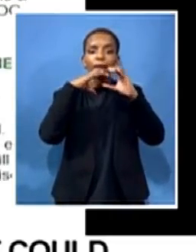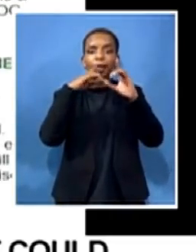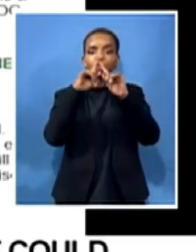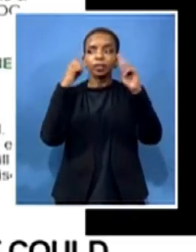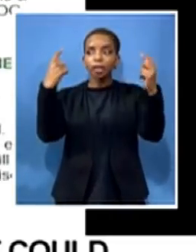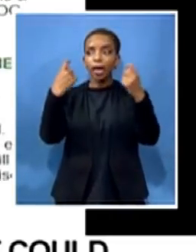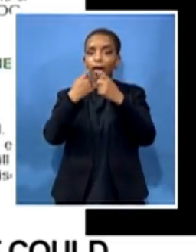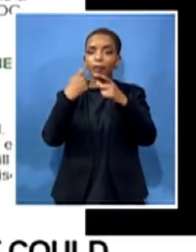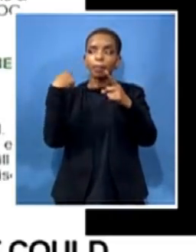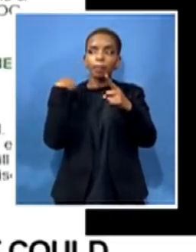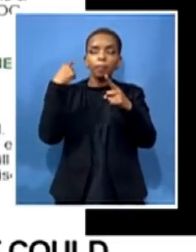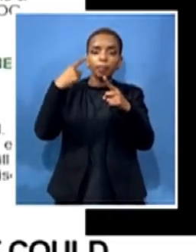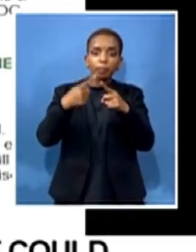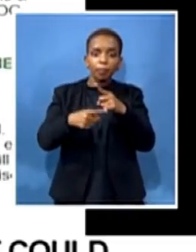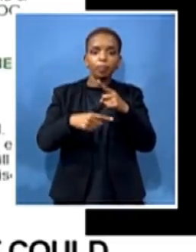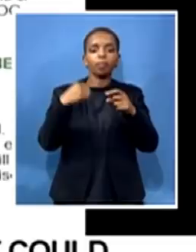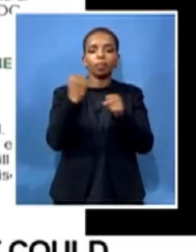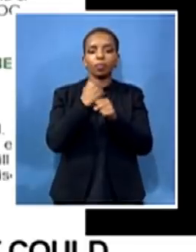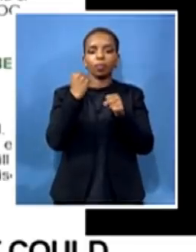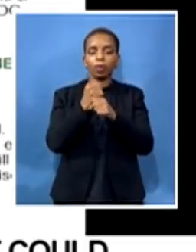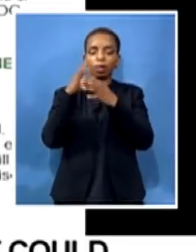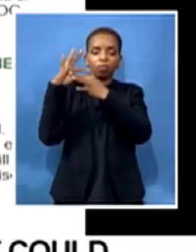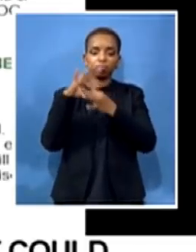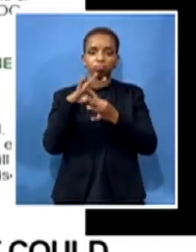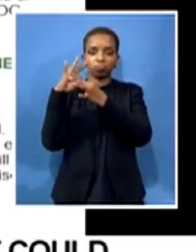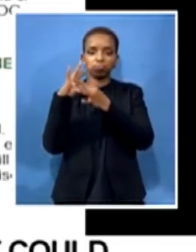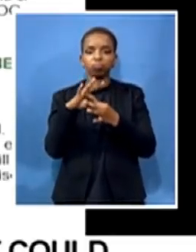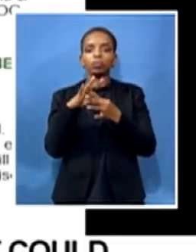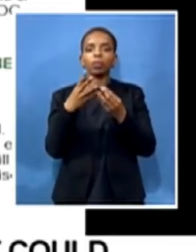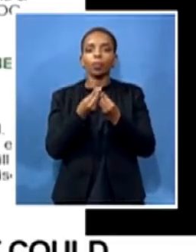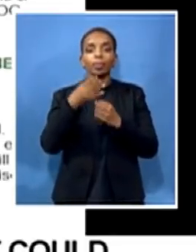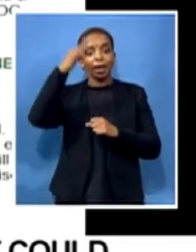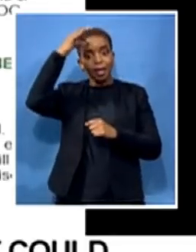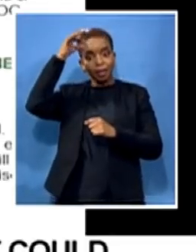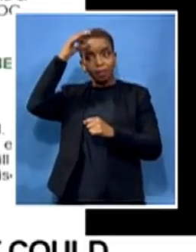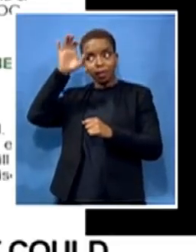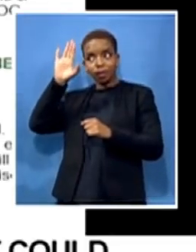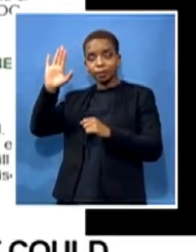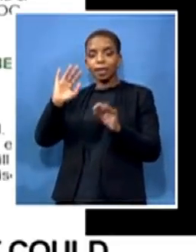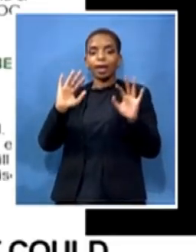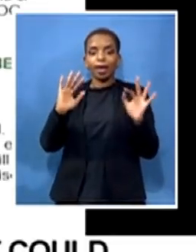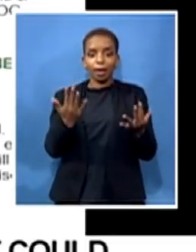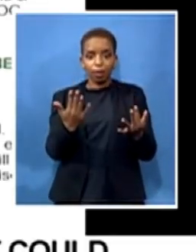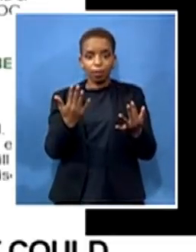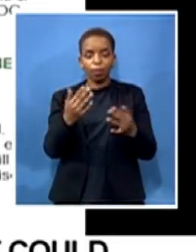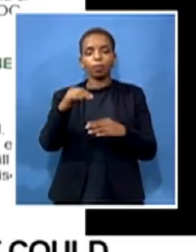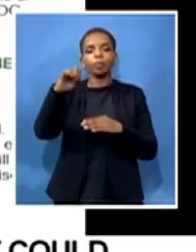in government through the GCIS, and not joints, but also